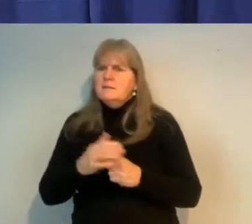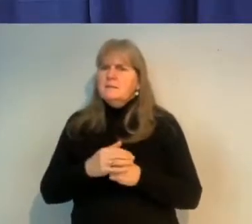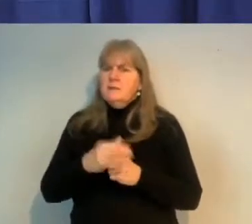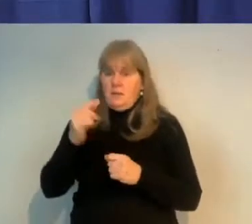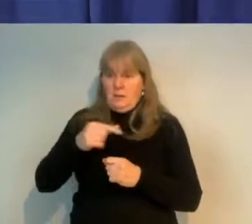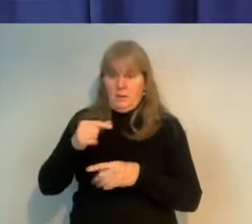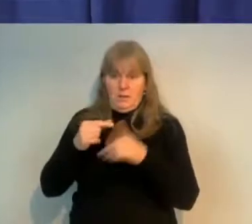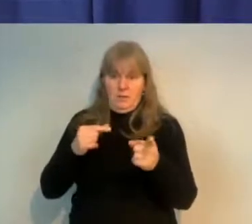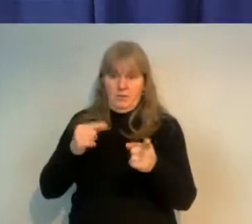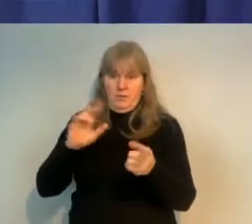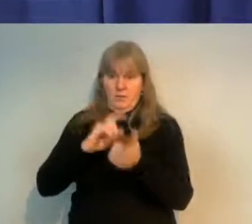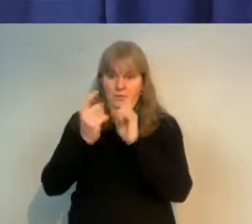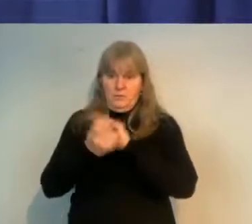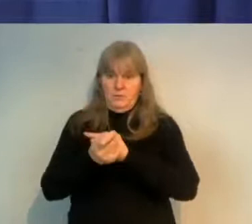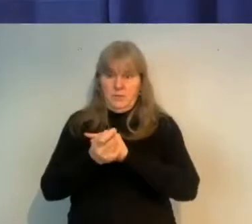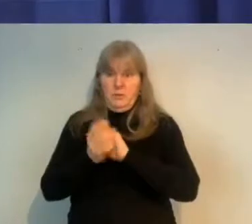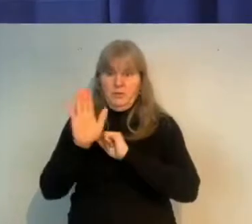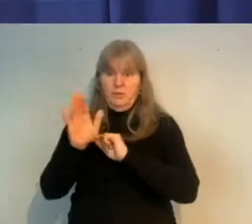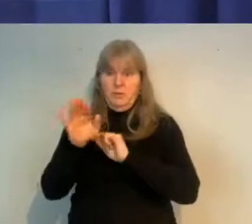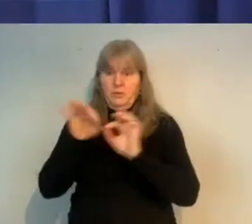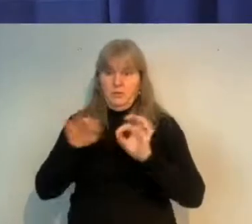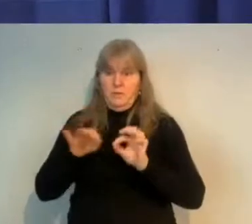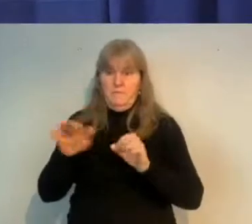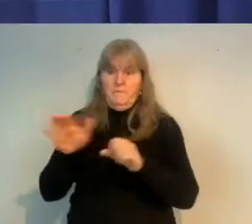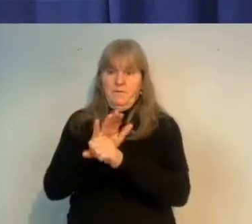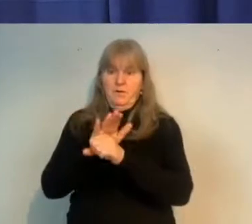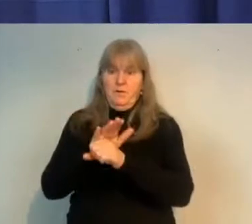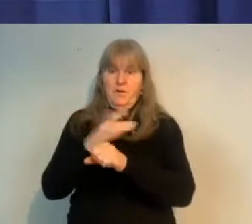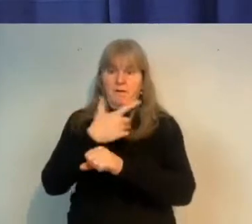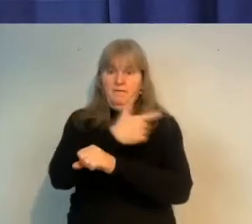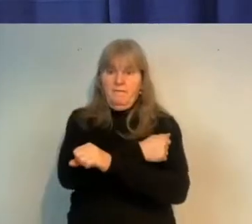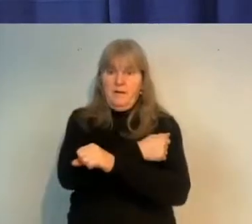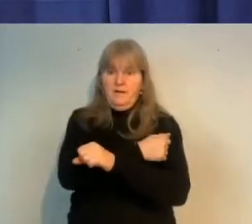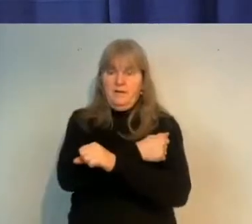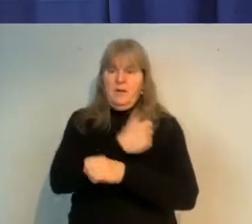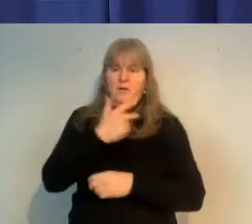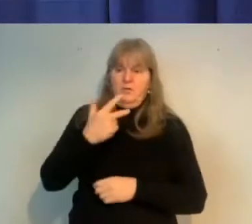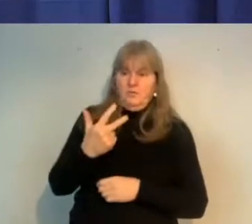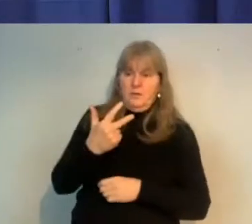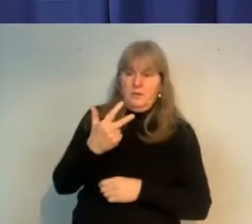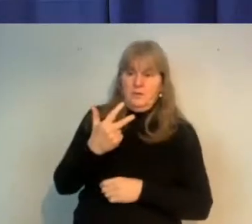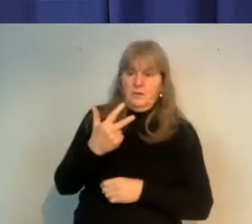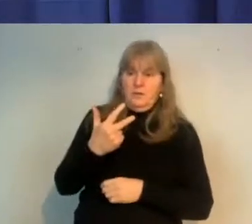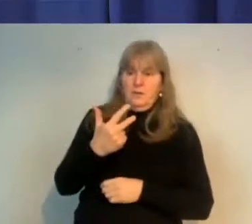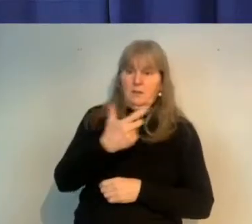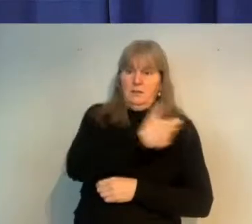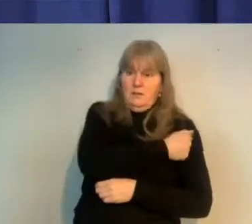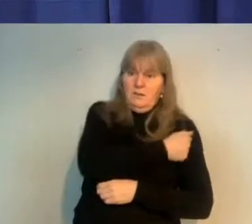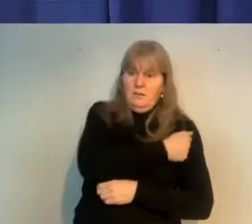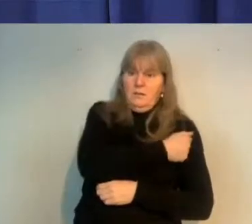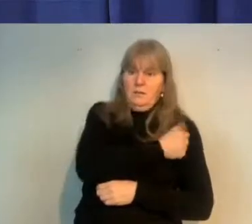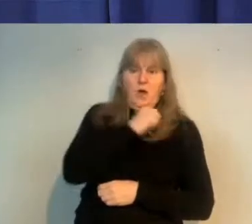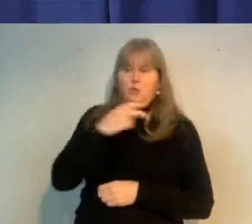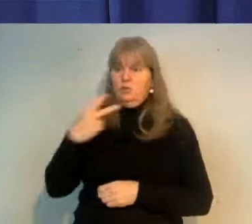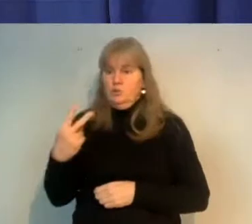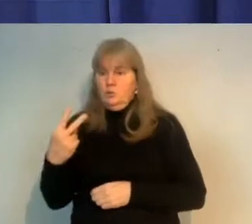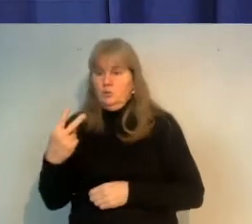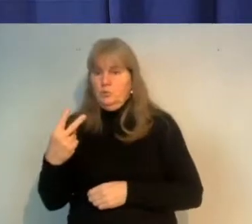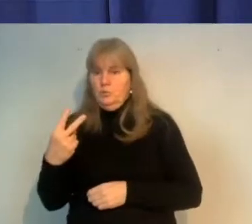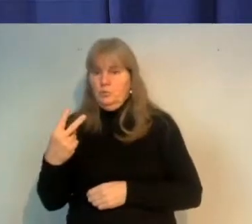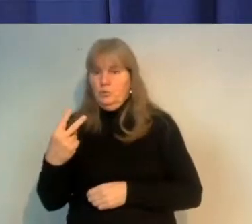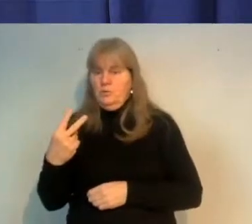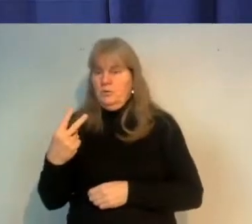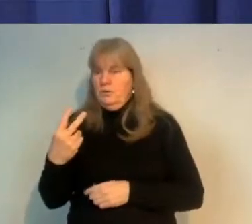official description of fully vaccinated to 3 doses, and if that affects isolation as well as